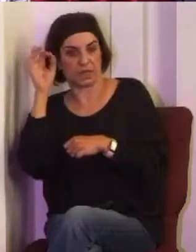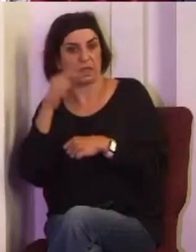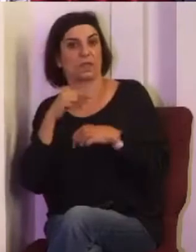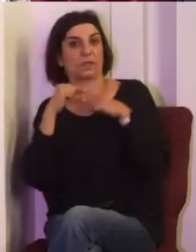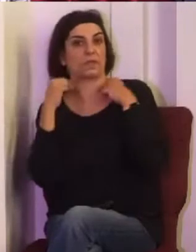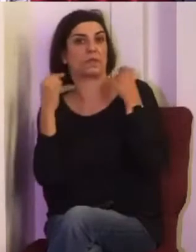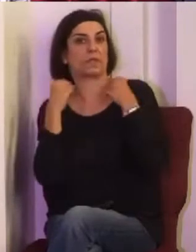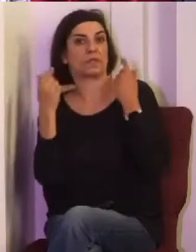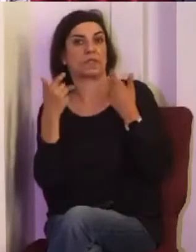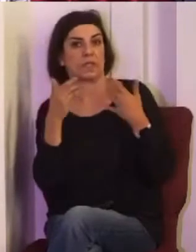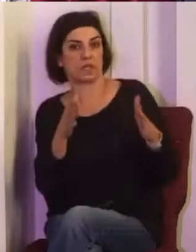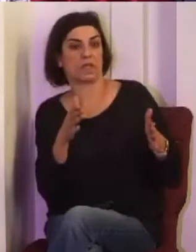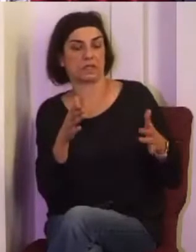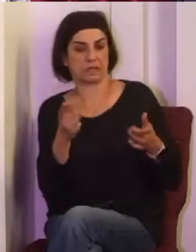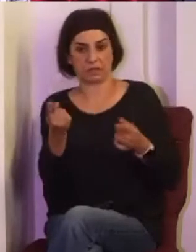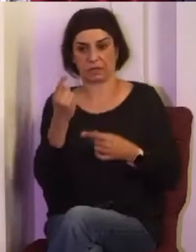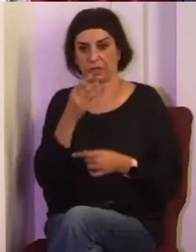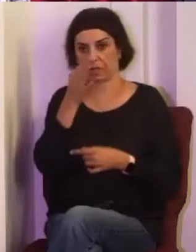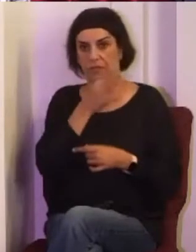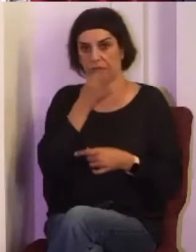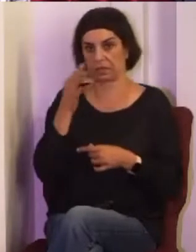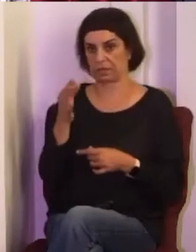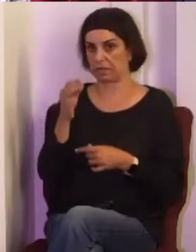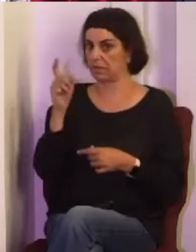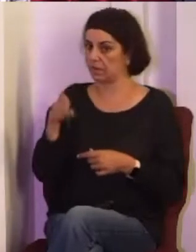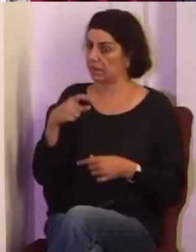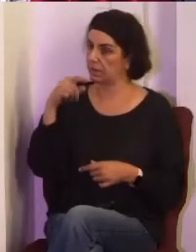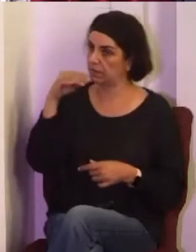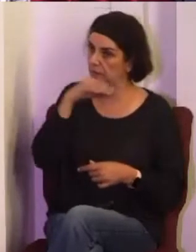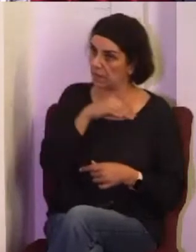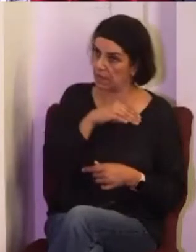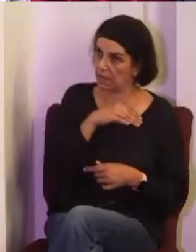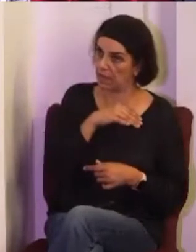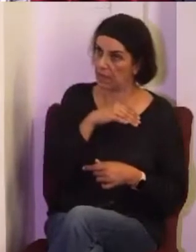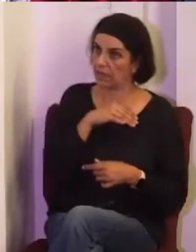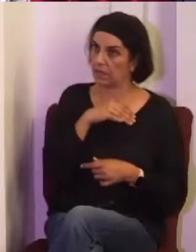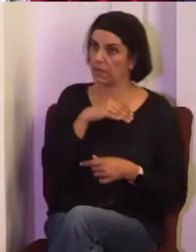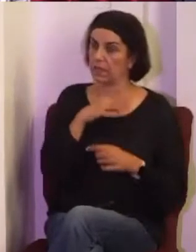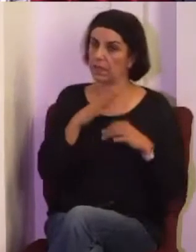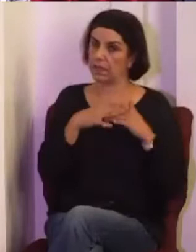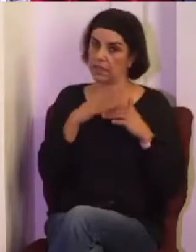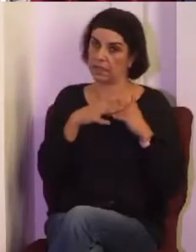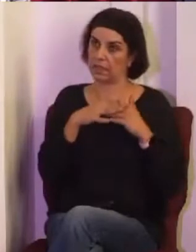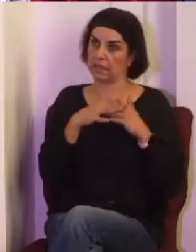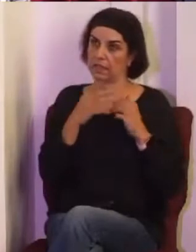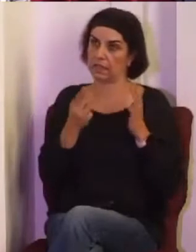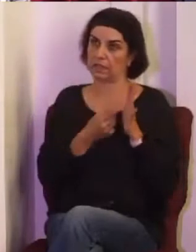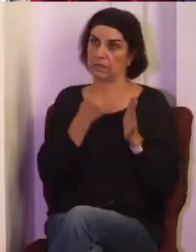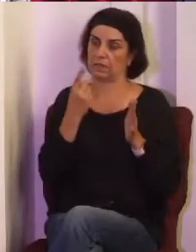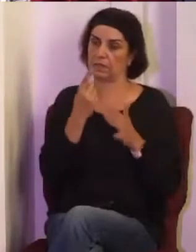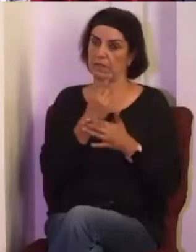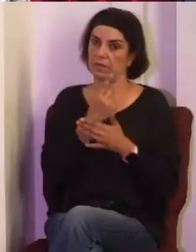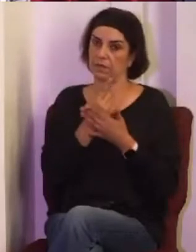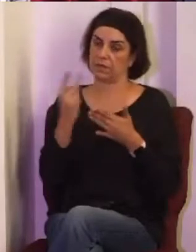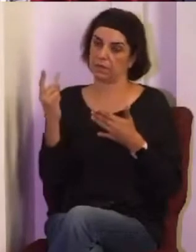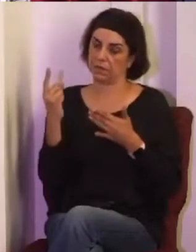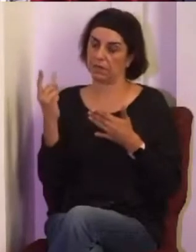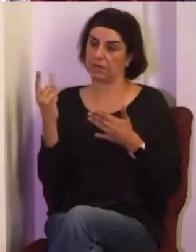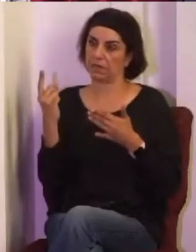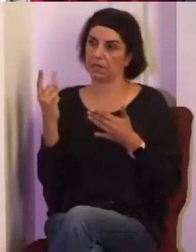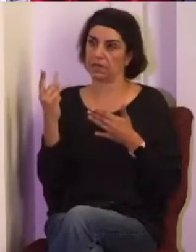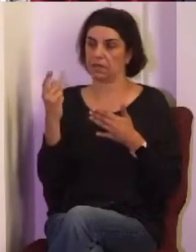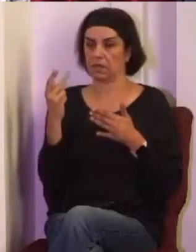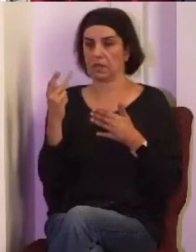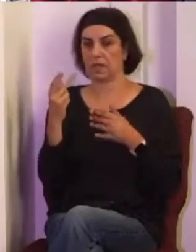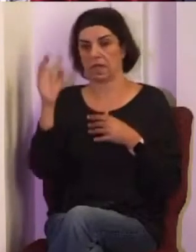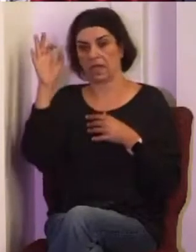come up for communion, because they have to lie to come up to communion. So they lie at least once a week. I always find that very weird because,